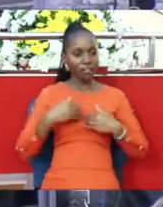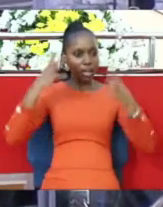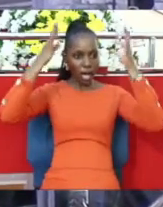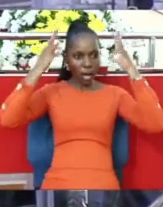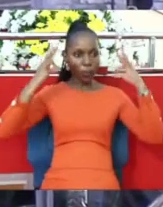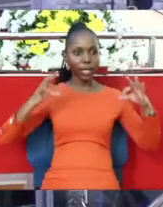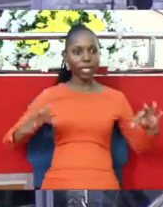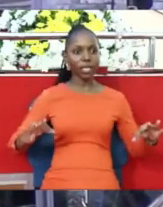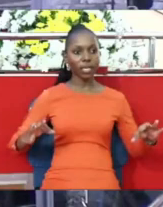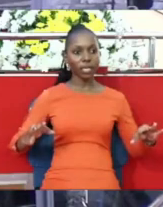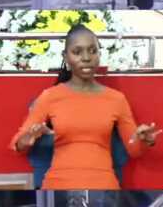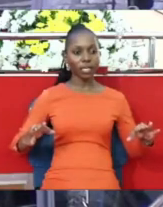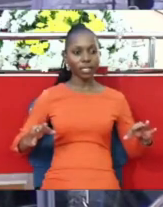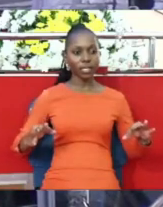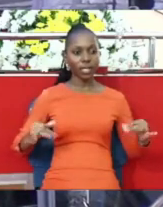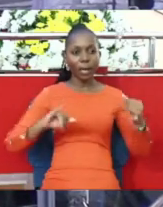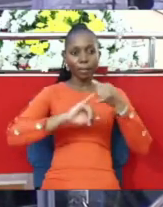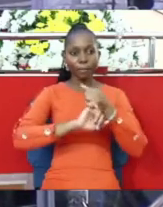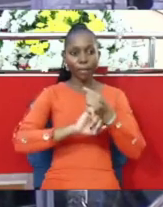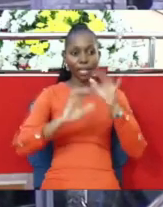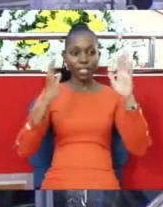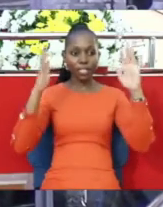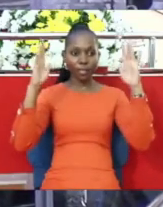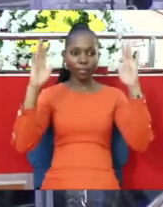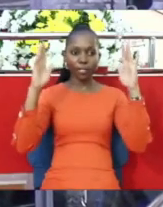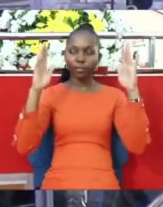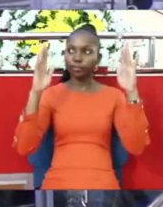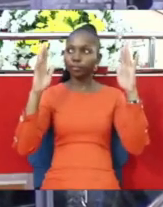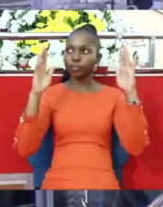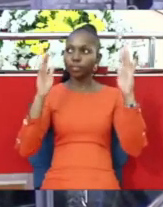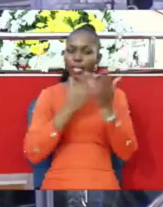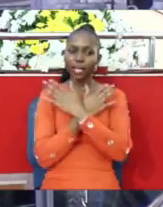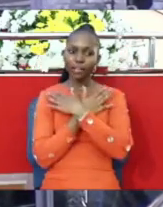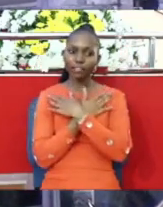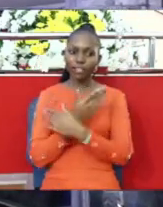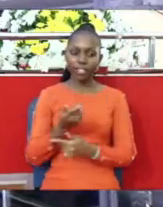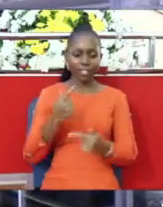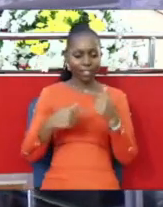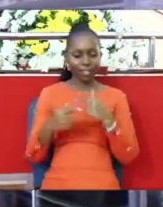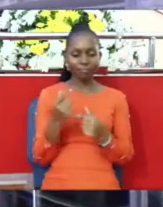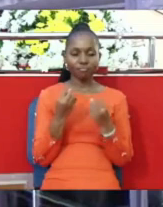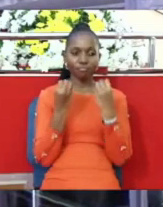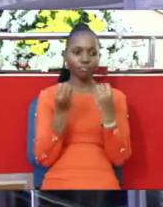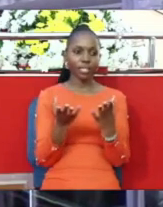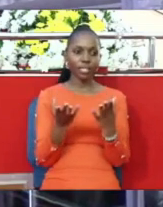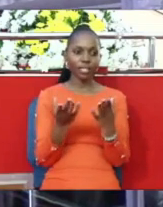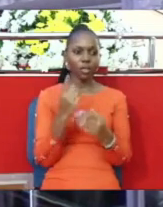friends. Lakini pale nikakutana na marafiki wangu wa kale. One of them who came. Mmoja